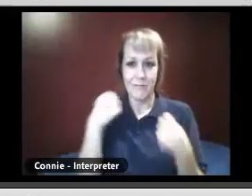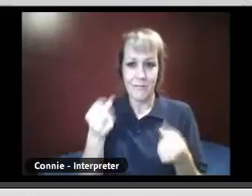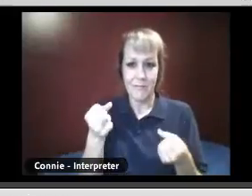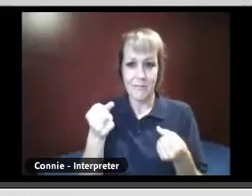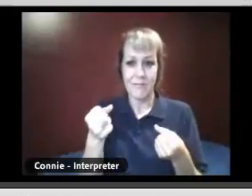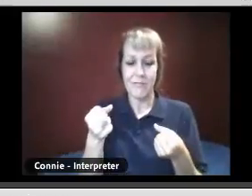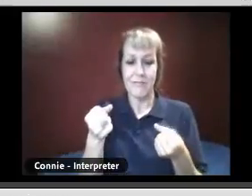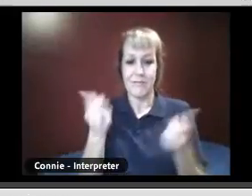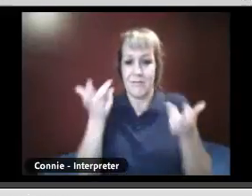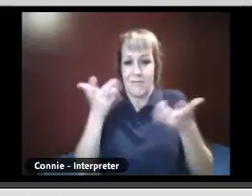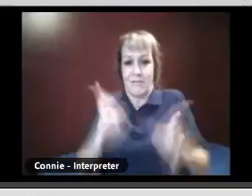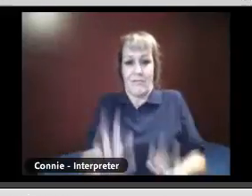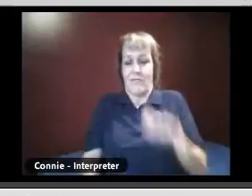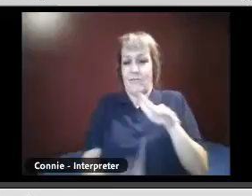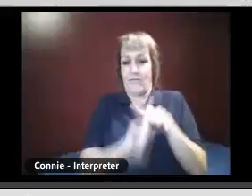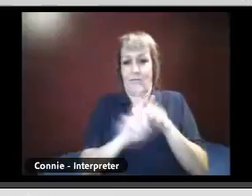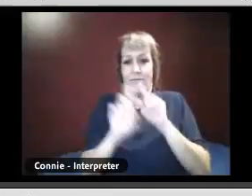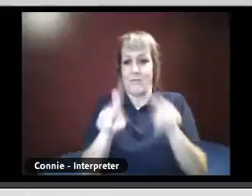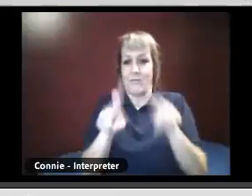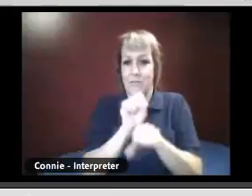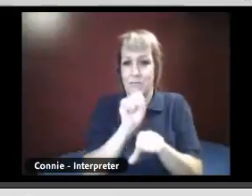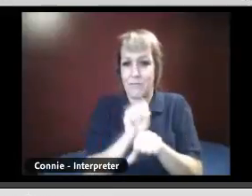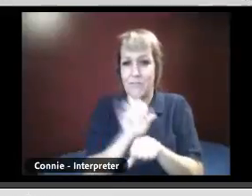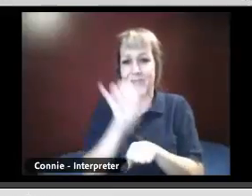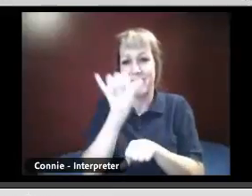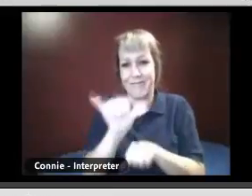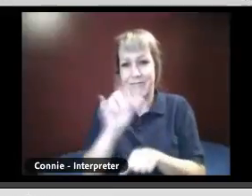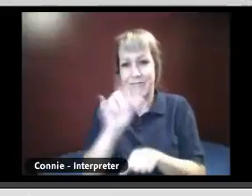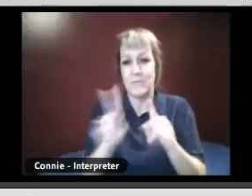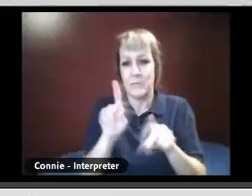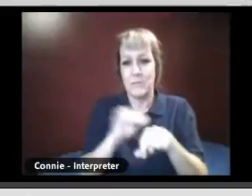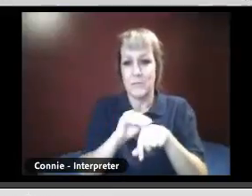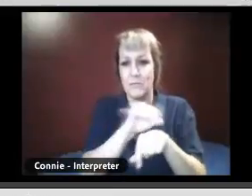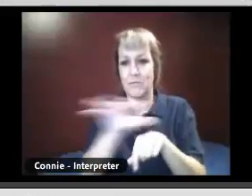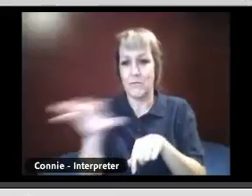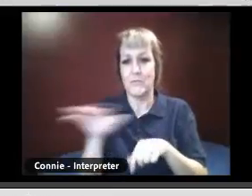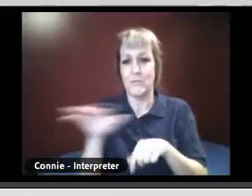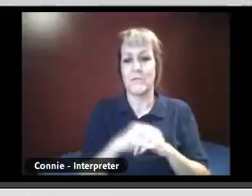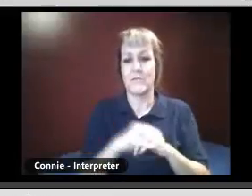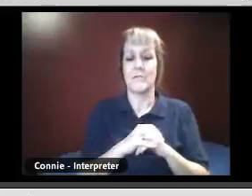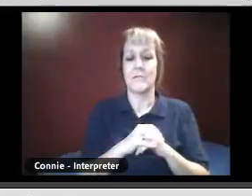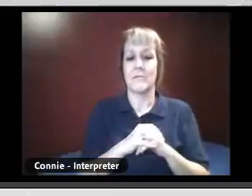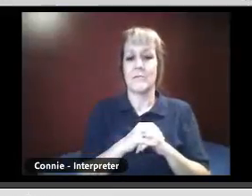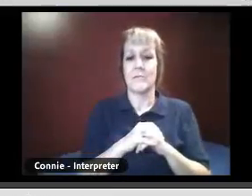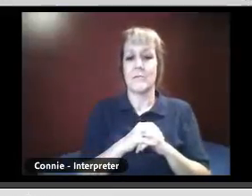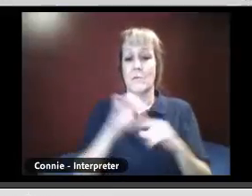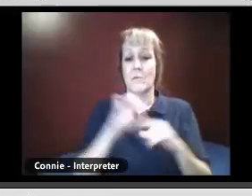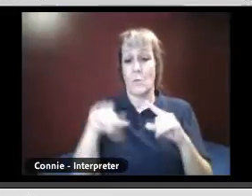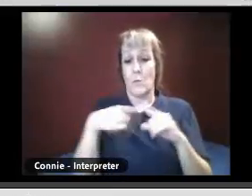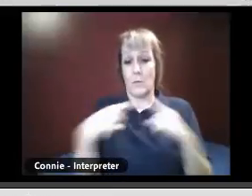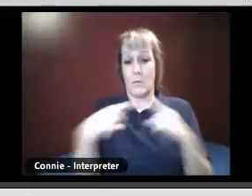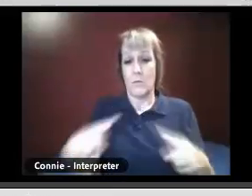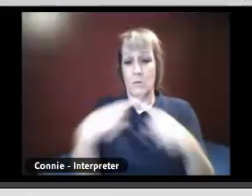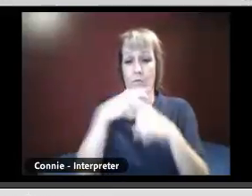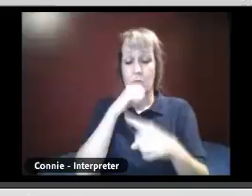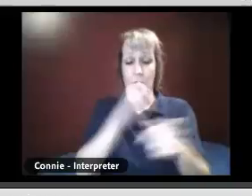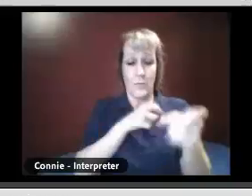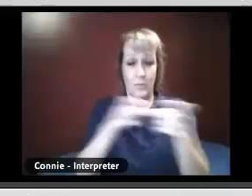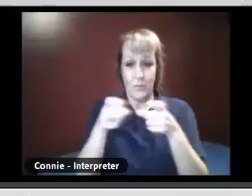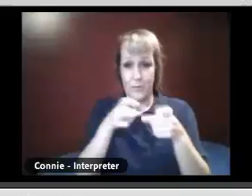want to show up. And that's the influence of people on people. So when conflict is not managed